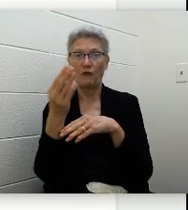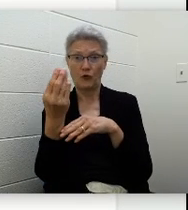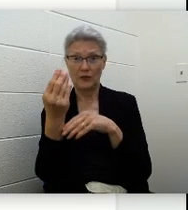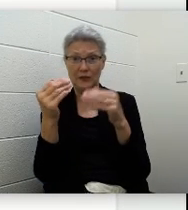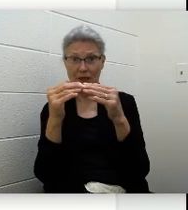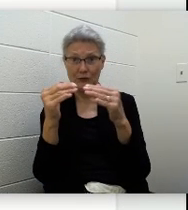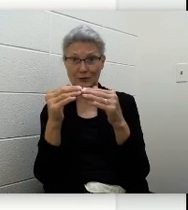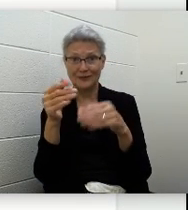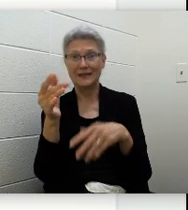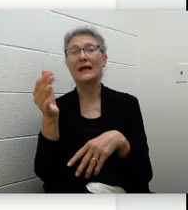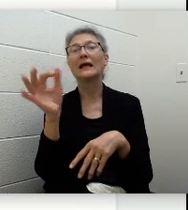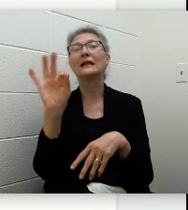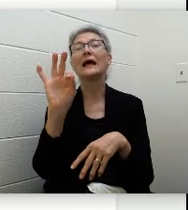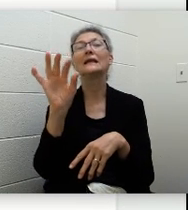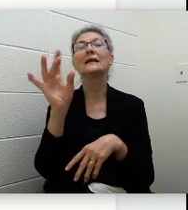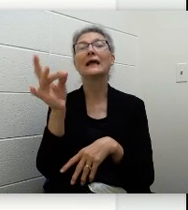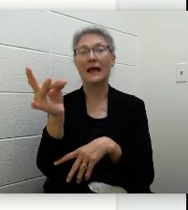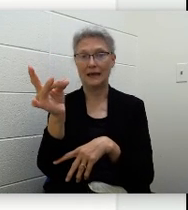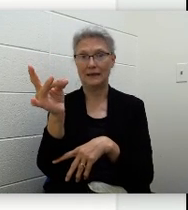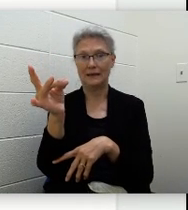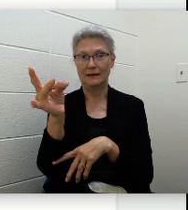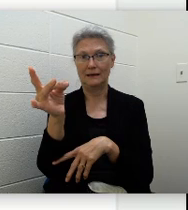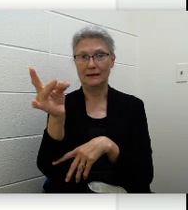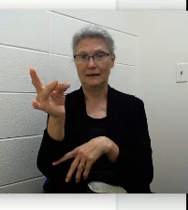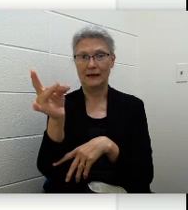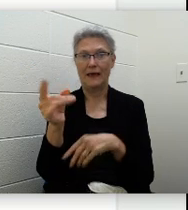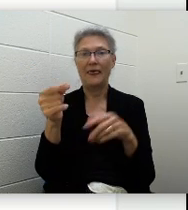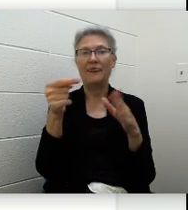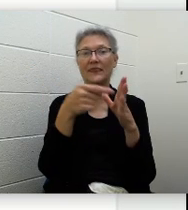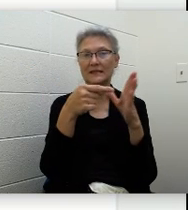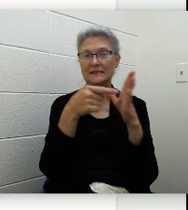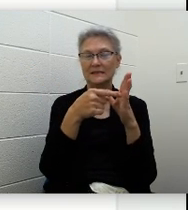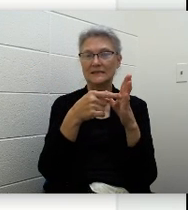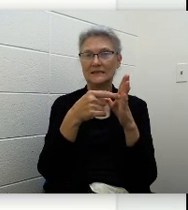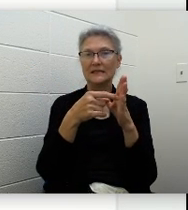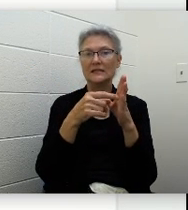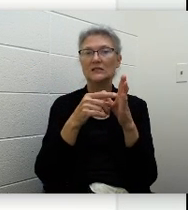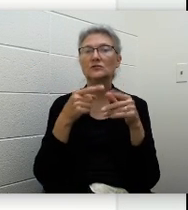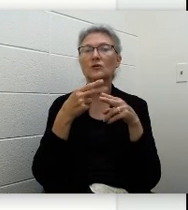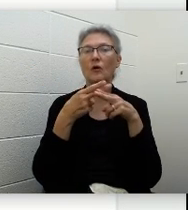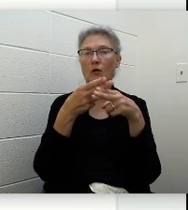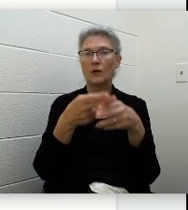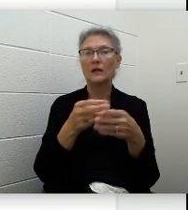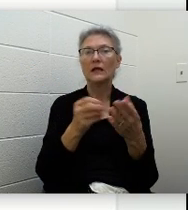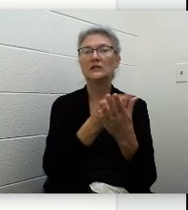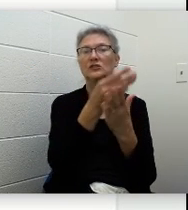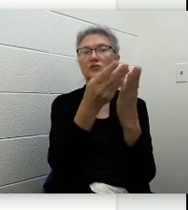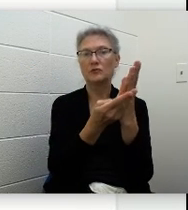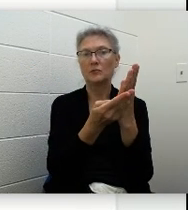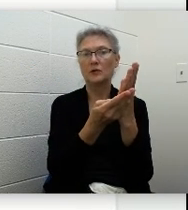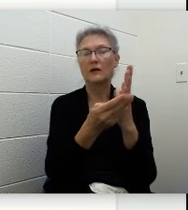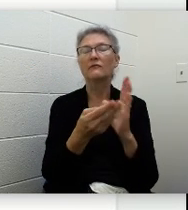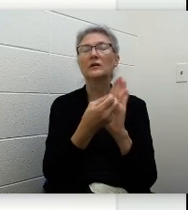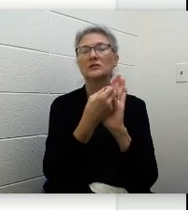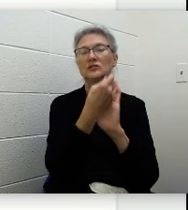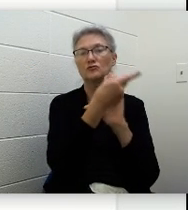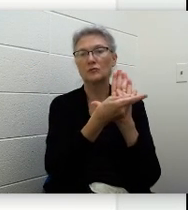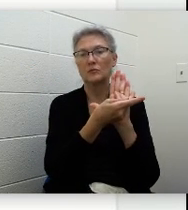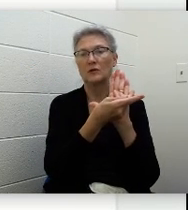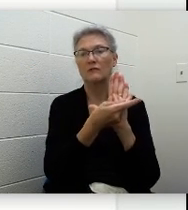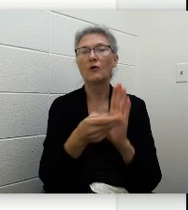98. You guys, this is the distributive model. And